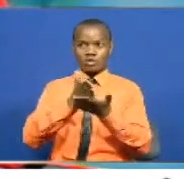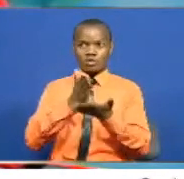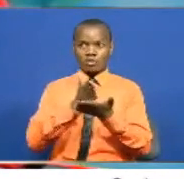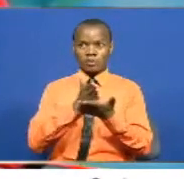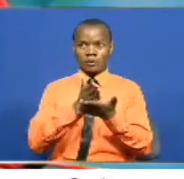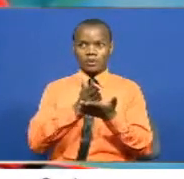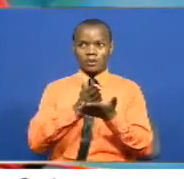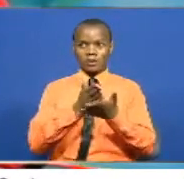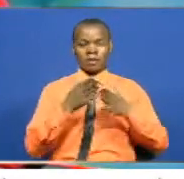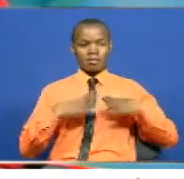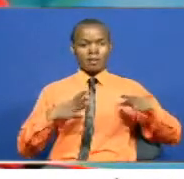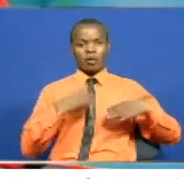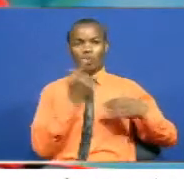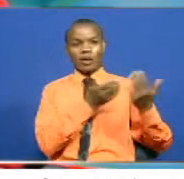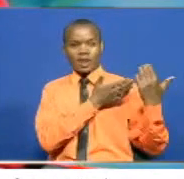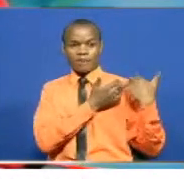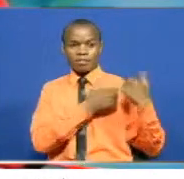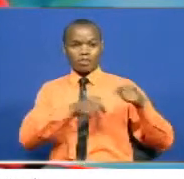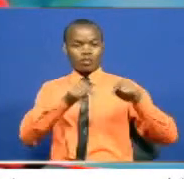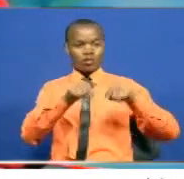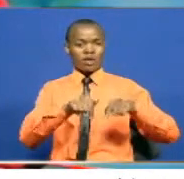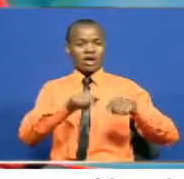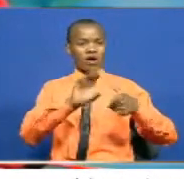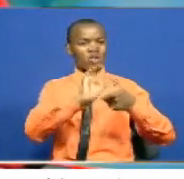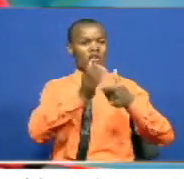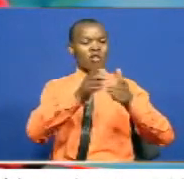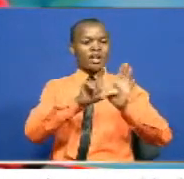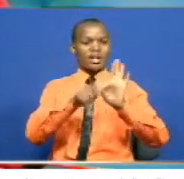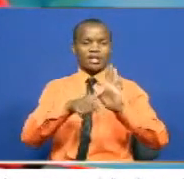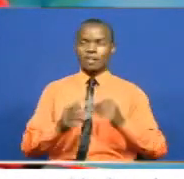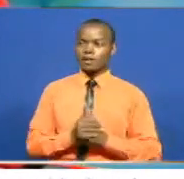who you may be expecting today or much later.